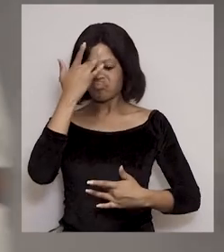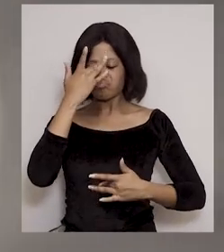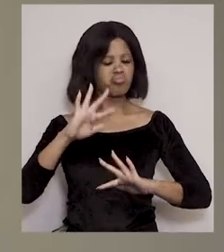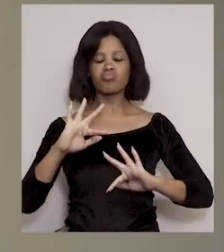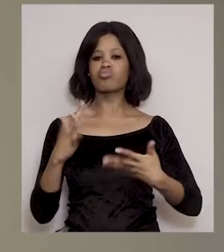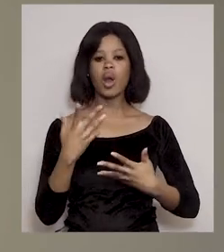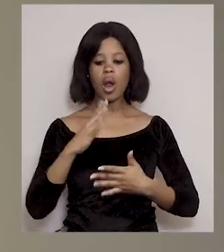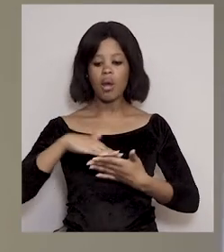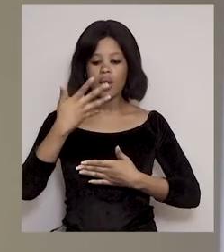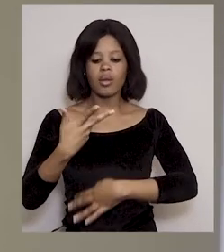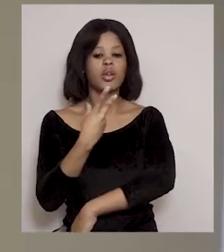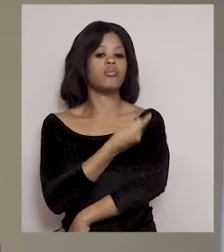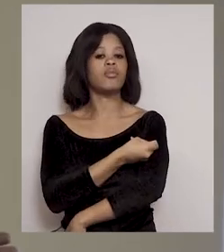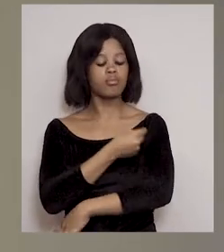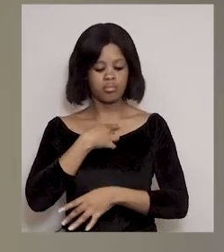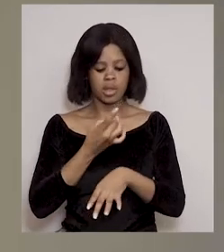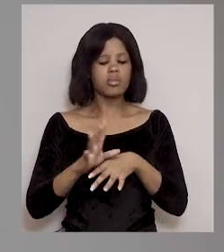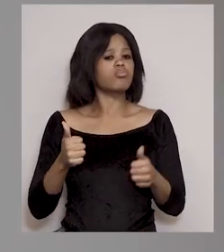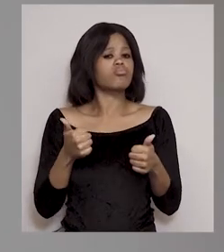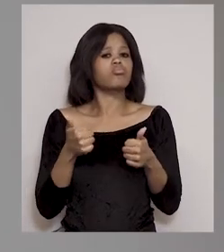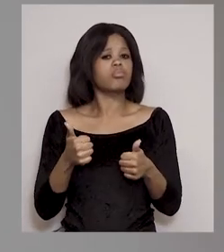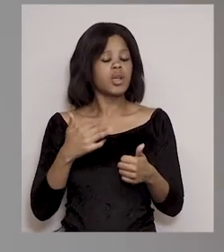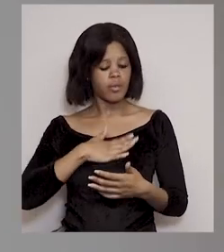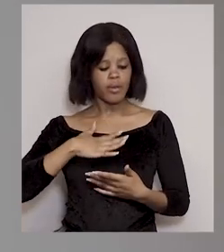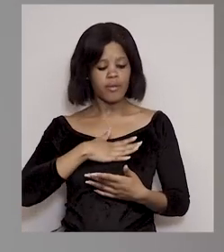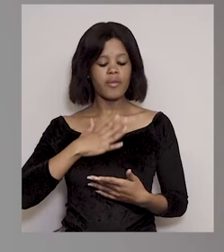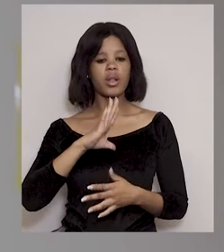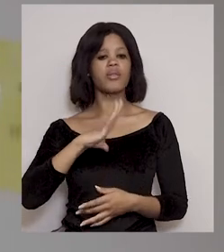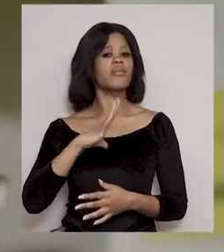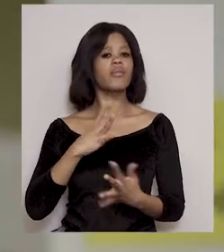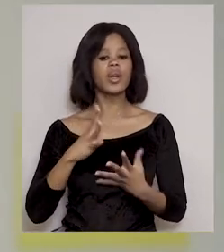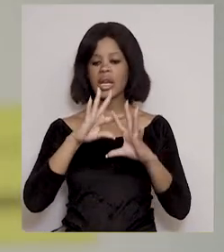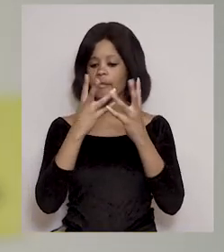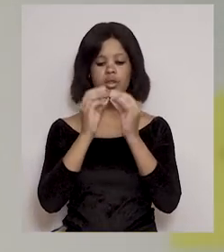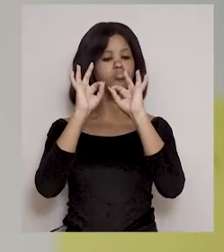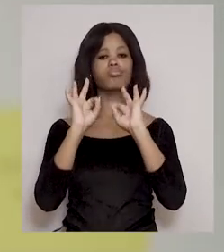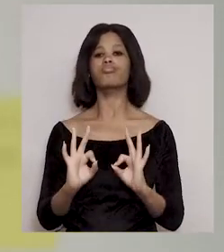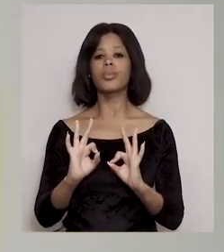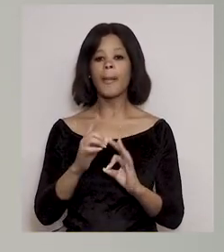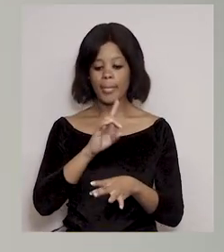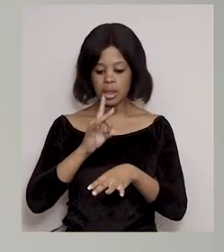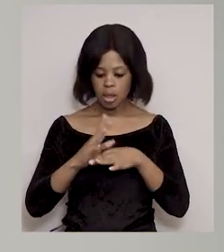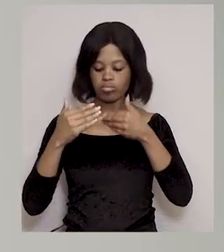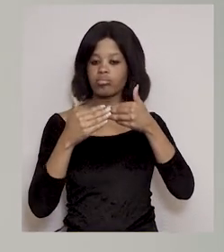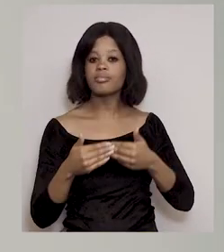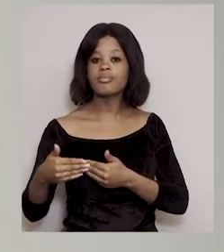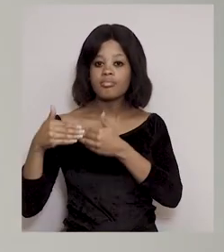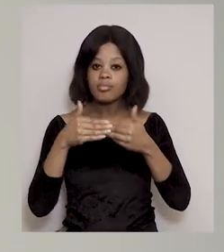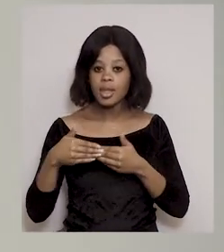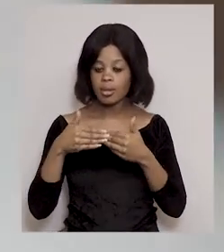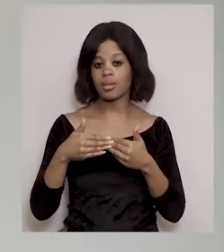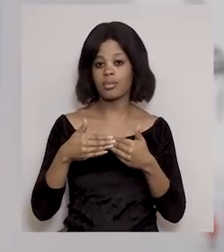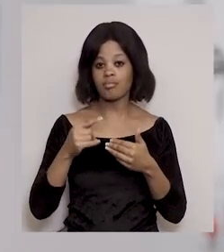the mildest of the symptoms after taking the vaccine. I'm still okay, I'm still fine. Everything is okay with me, but I'm still taking care